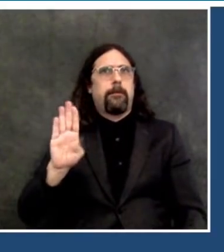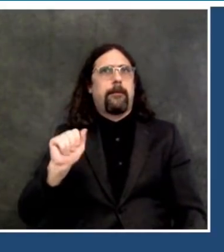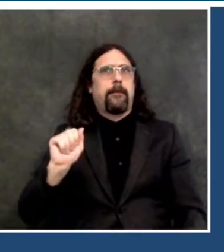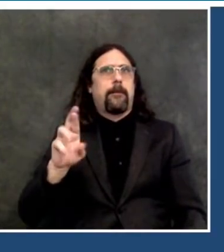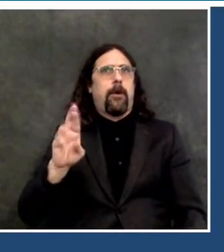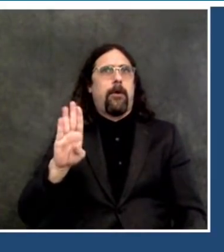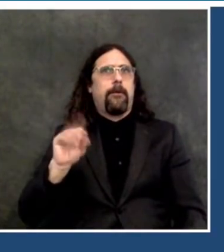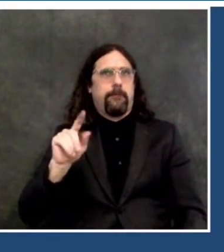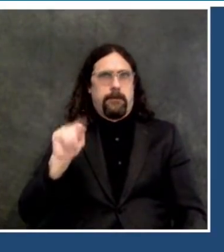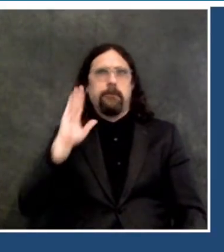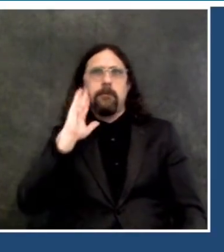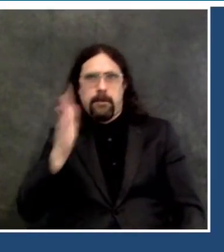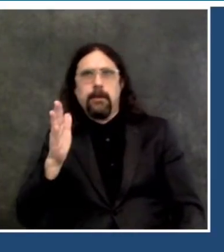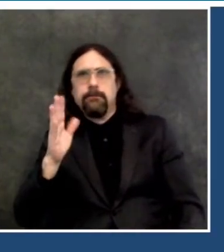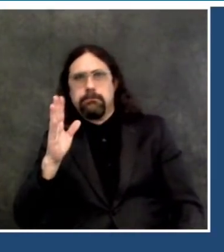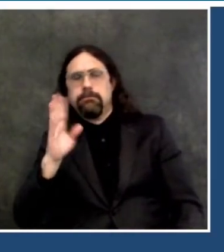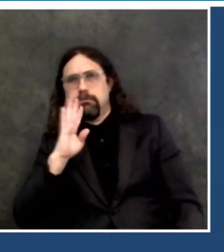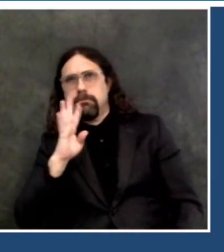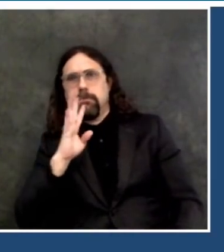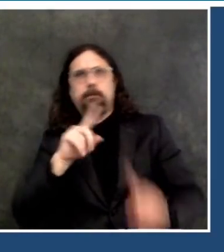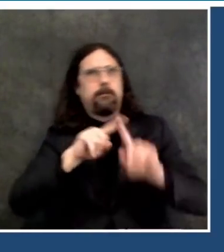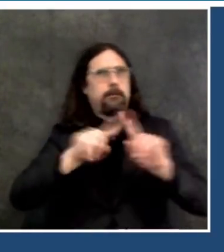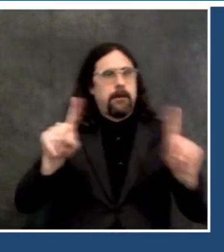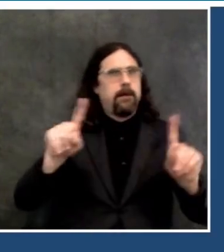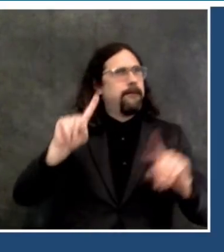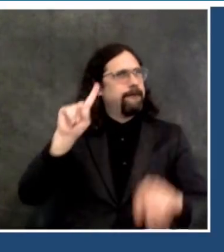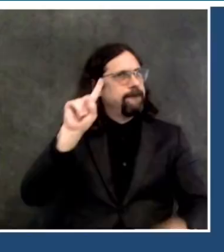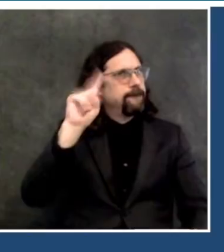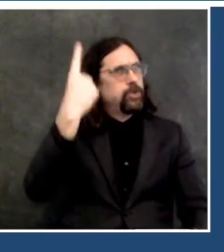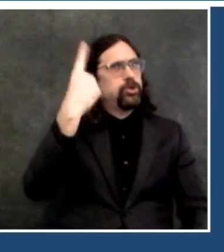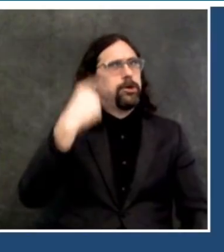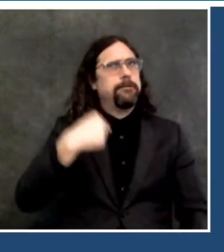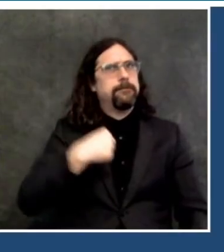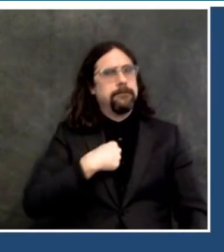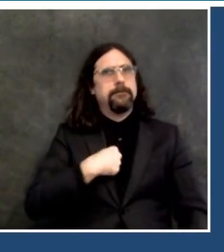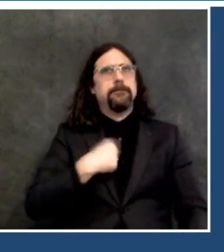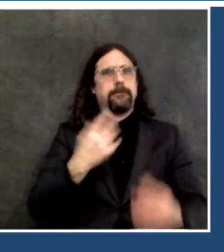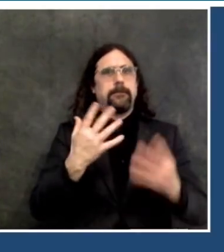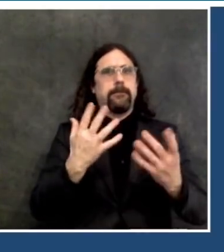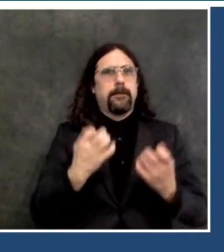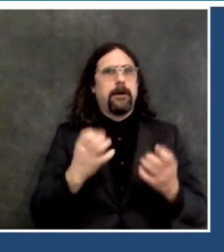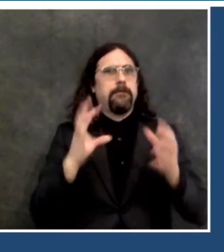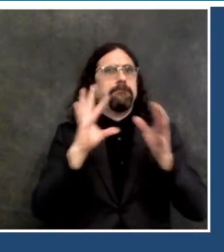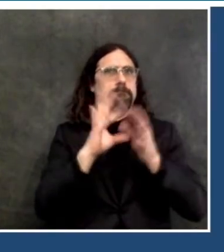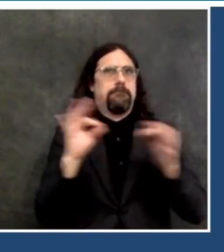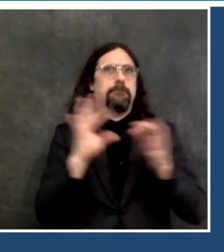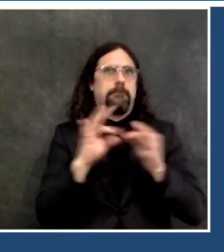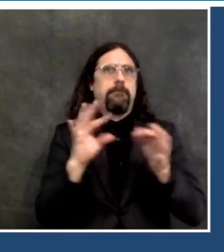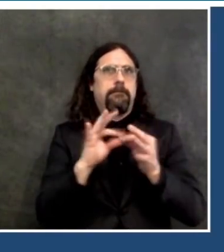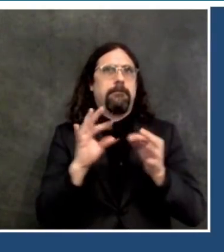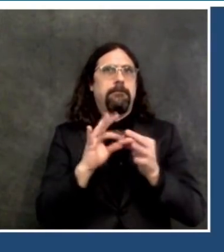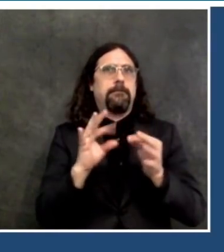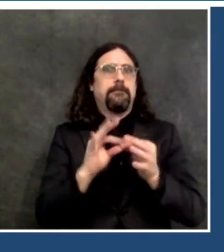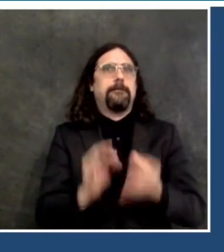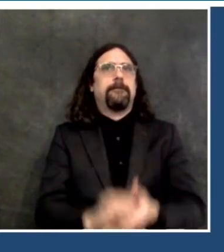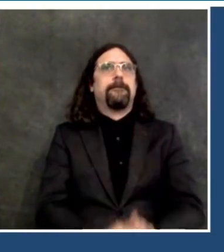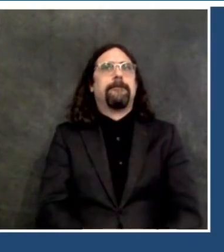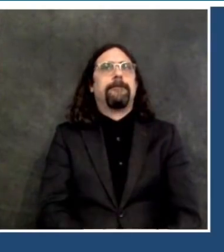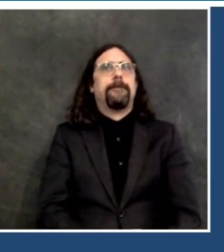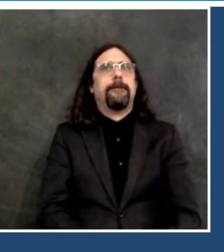months, this city, this state, this nation, the global community of nations, the